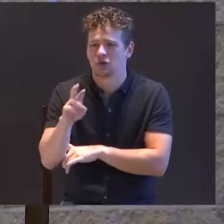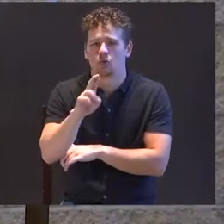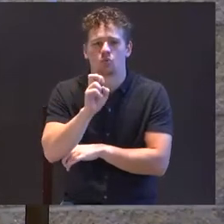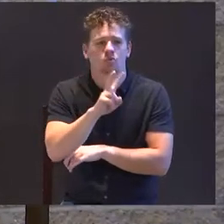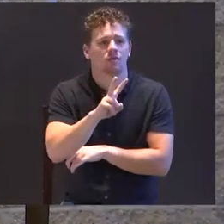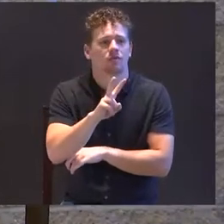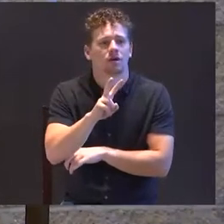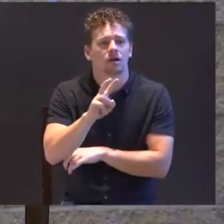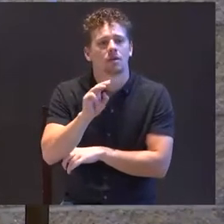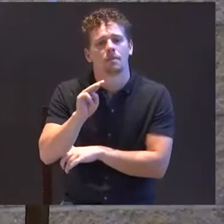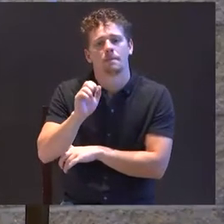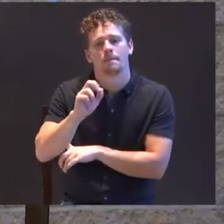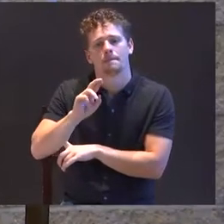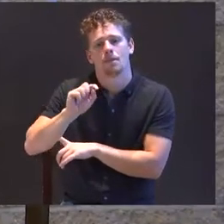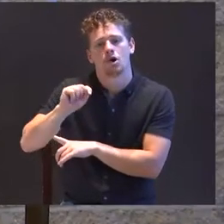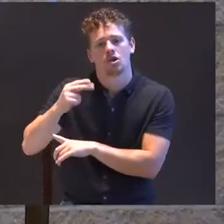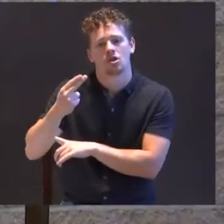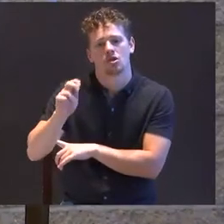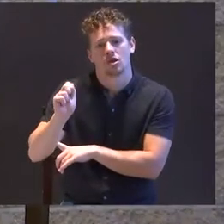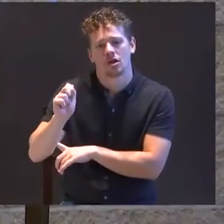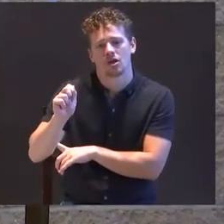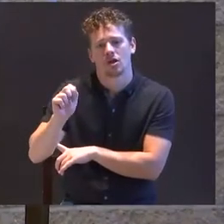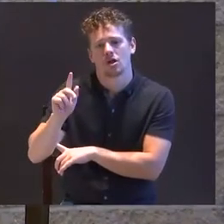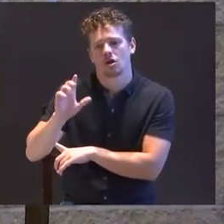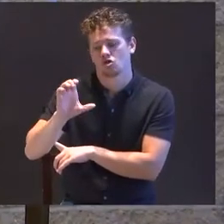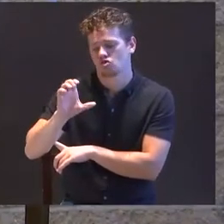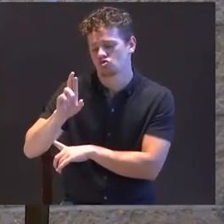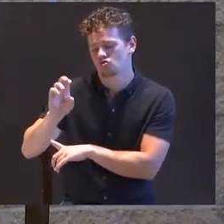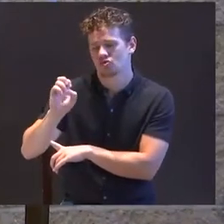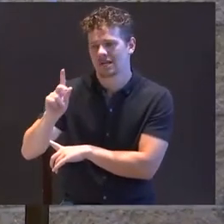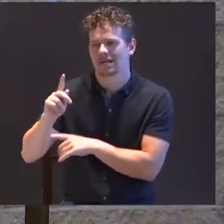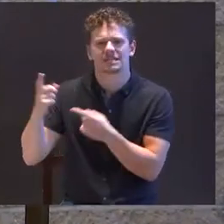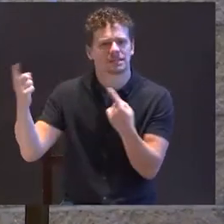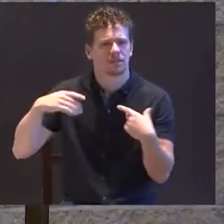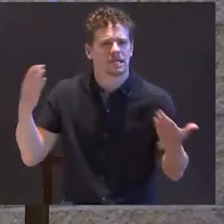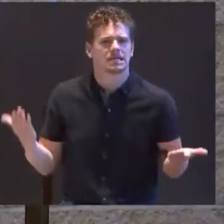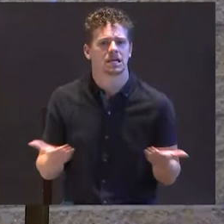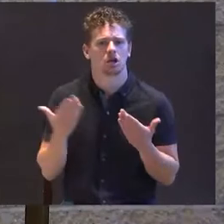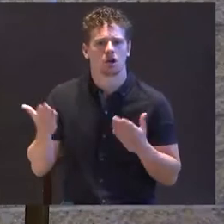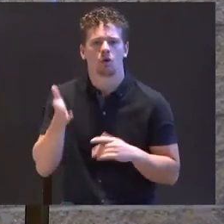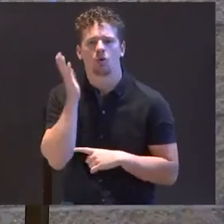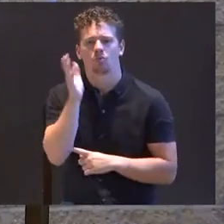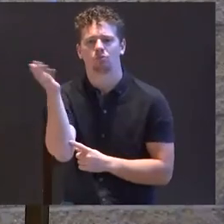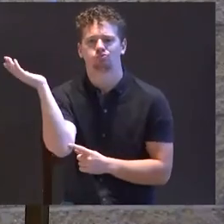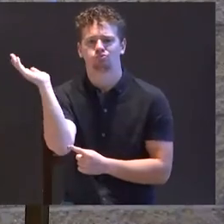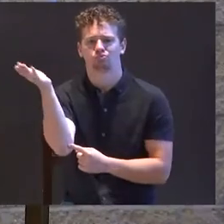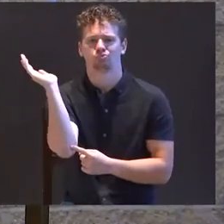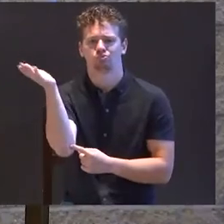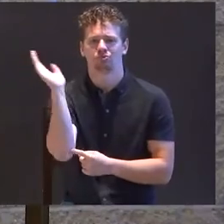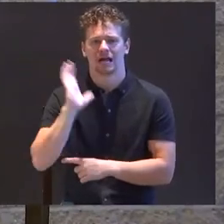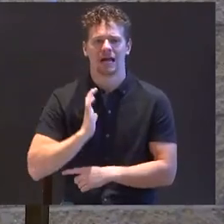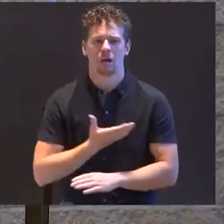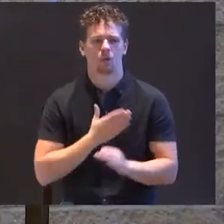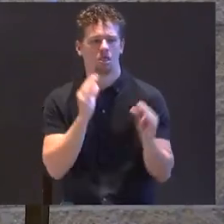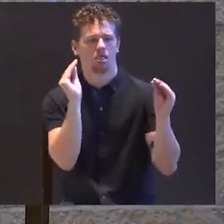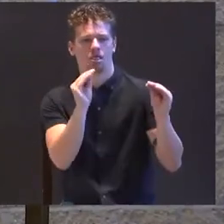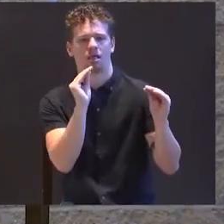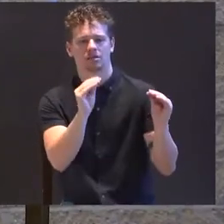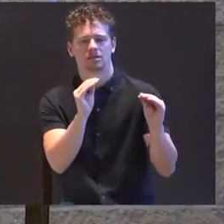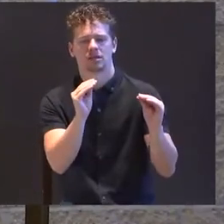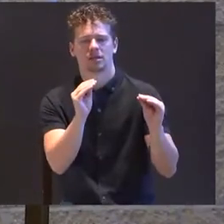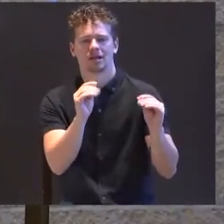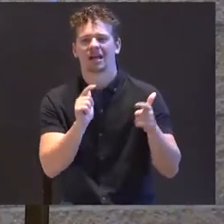Martha Creek coming to Unity Minneapolis. She will be sharing the Sunday lesson, and then she's going to host an